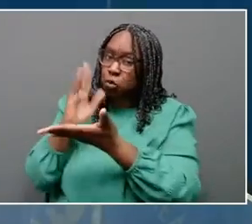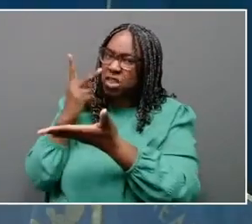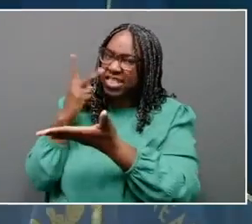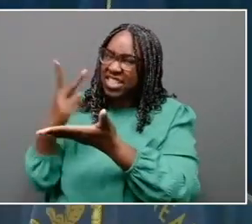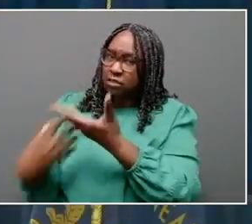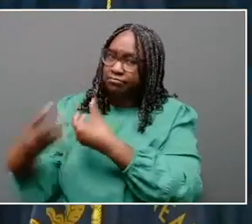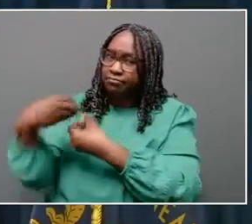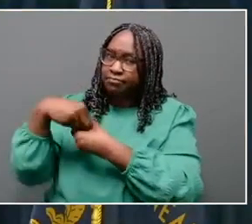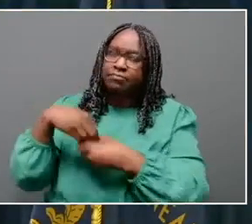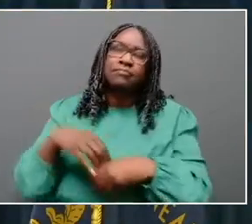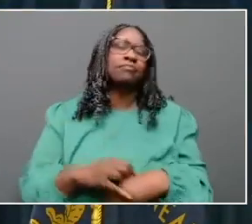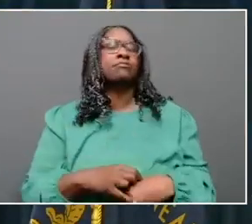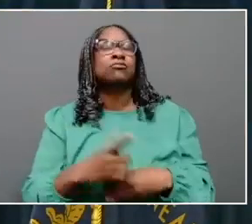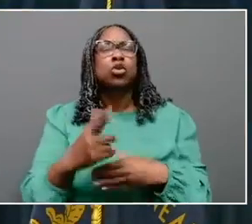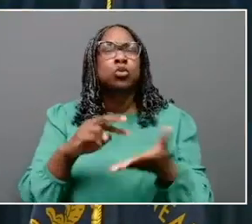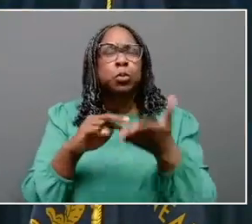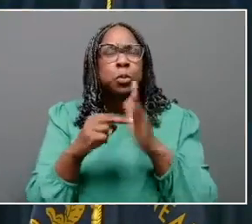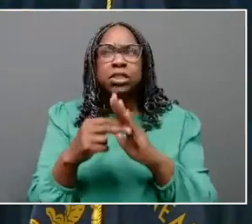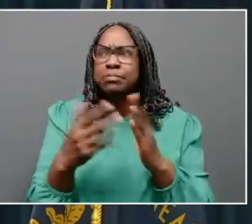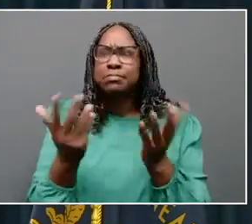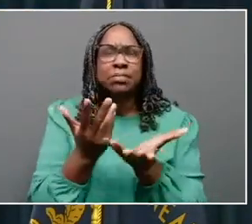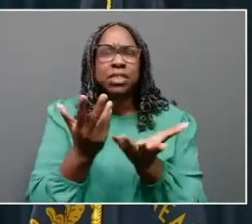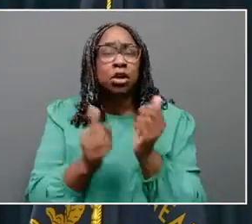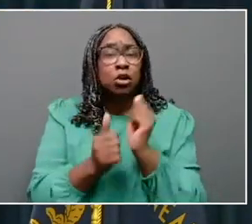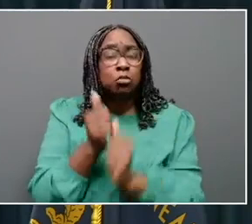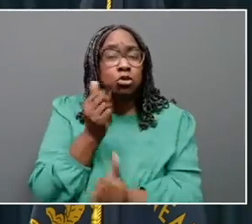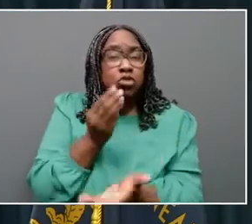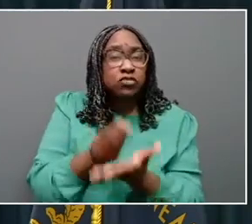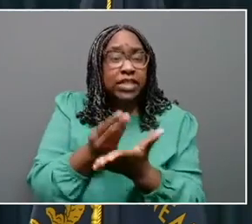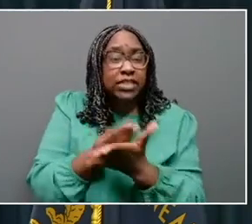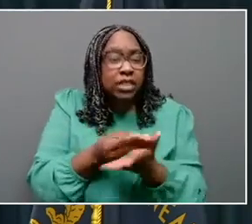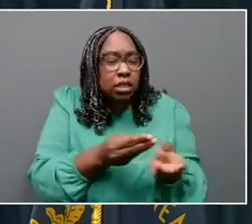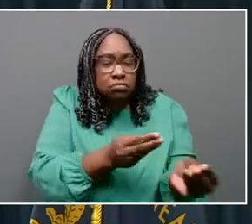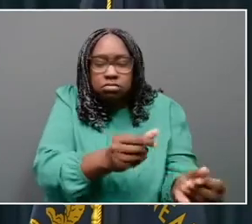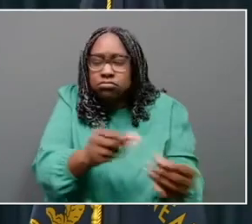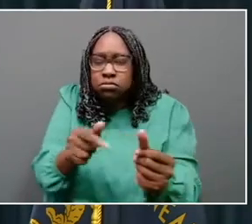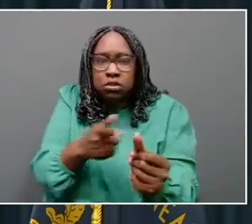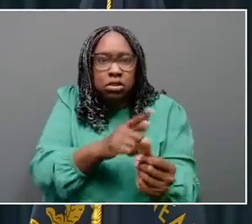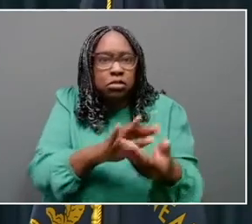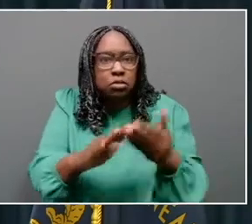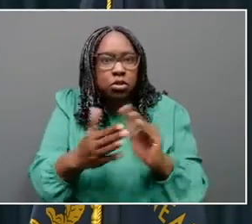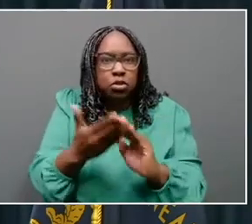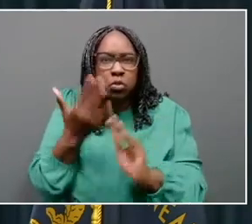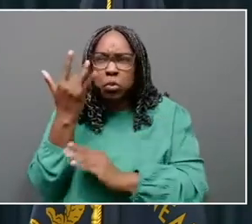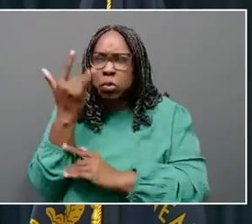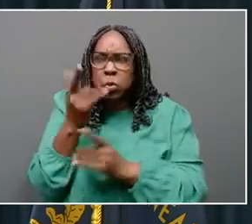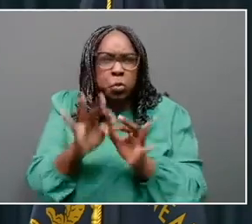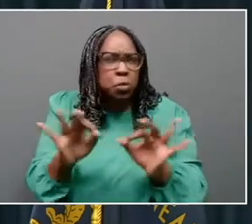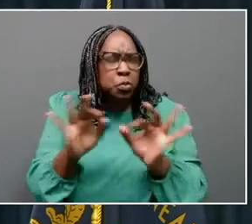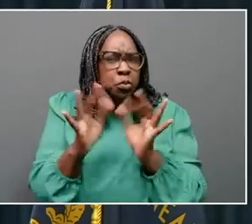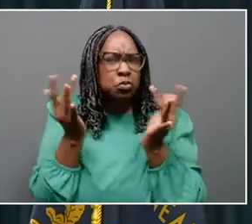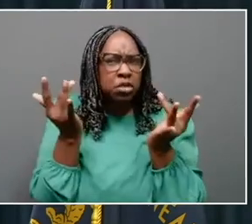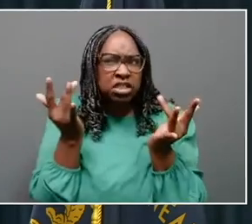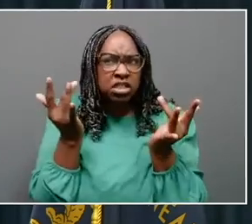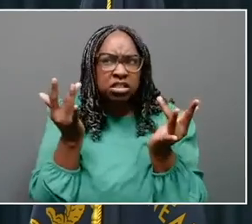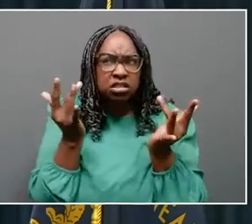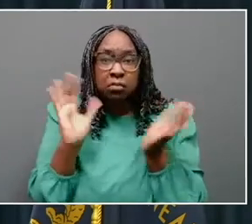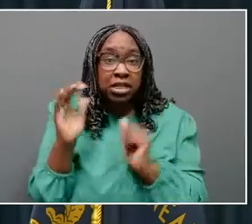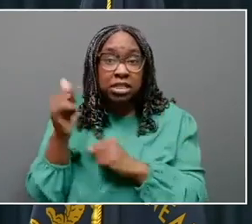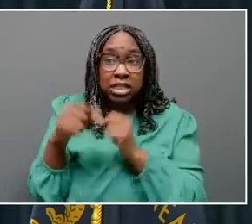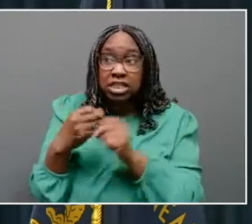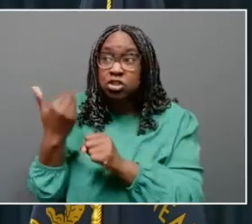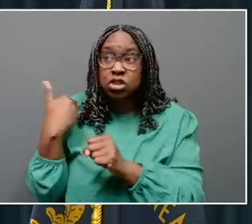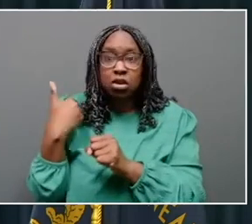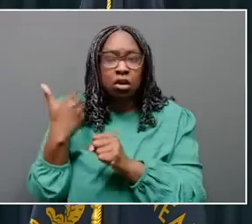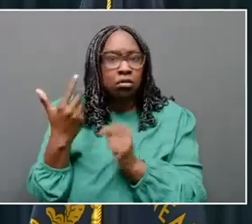this means, most funding to these communities in a decade, just think about the counties